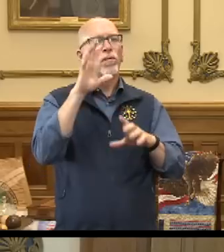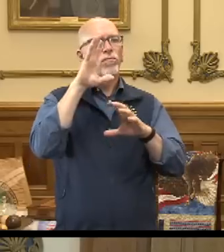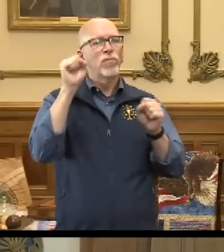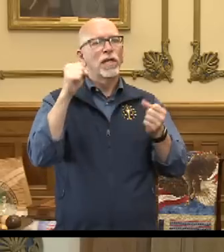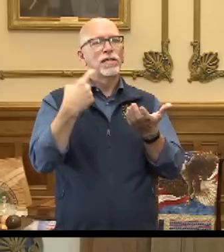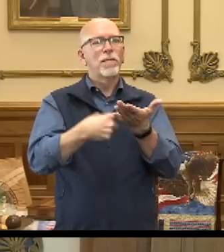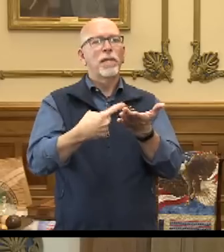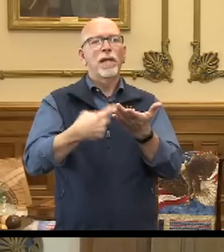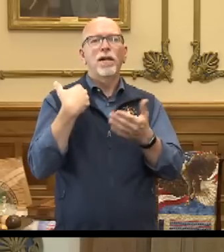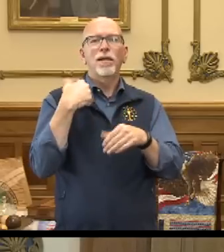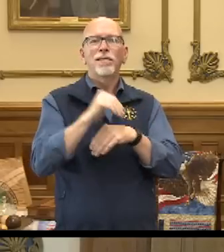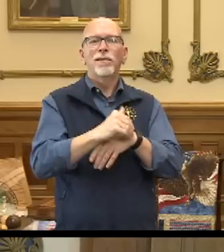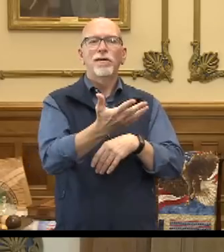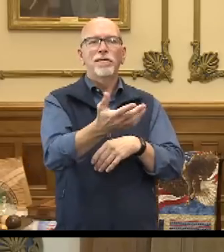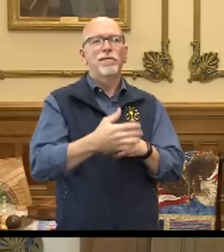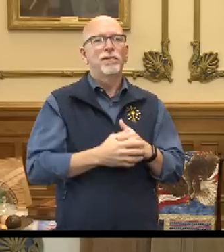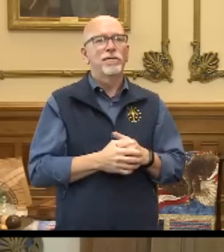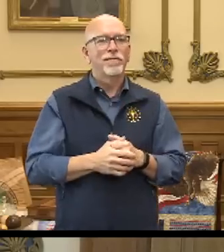presidential debate last